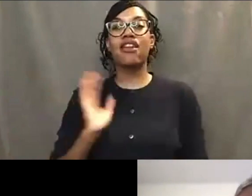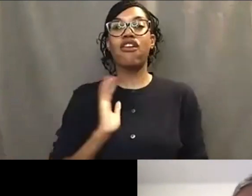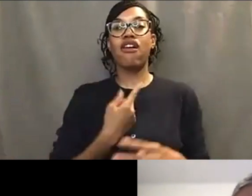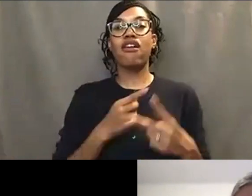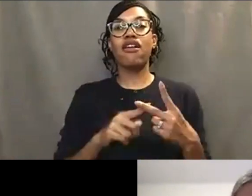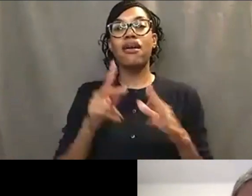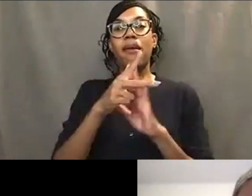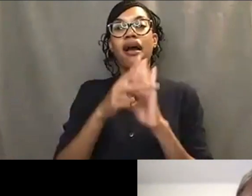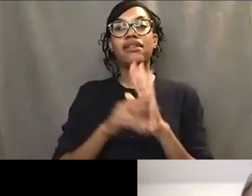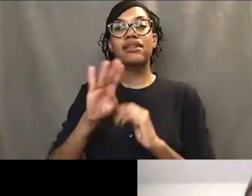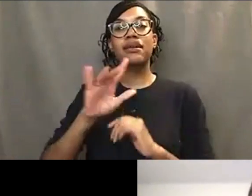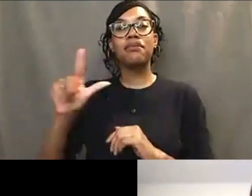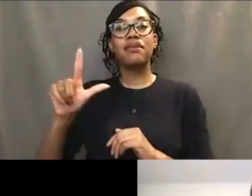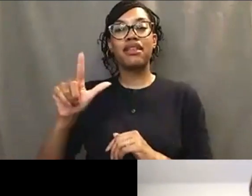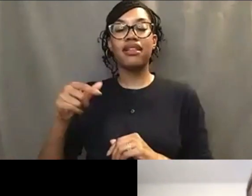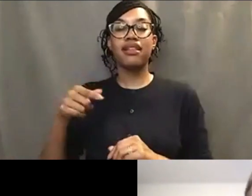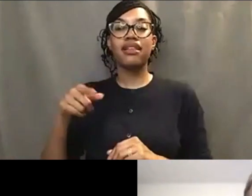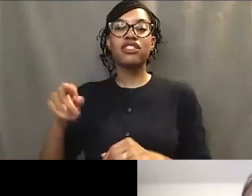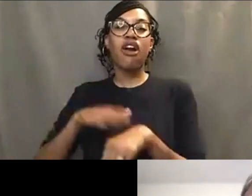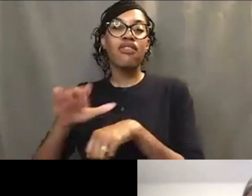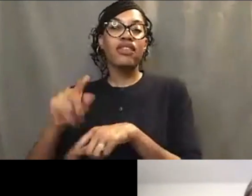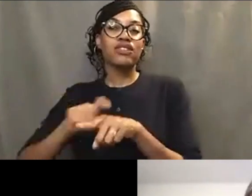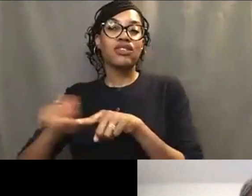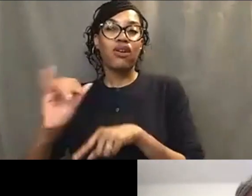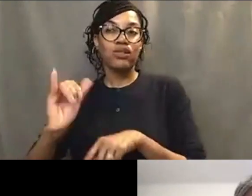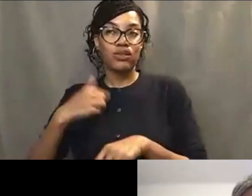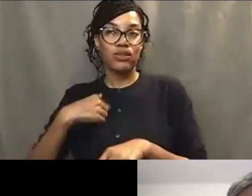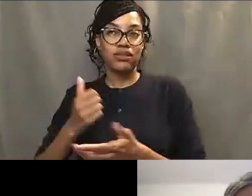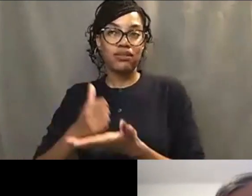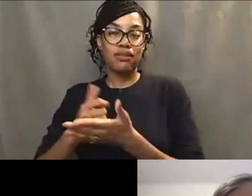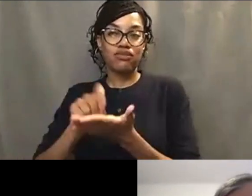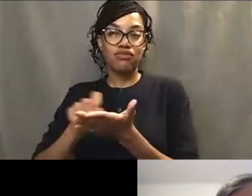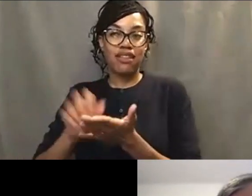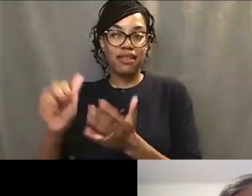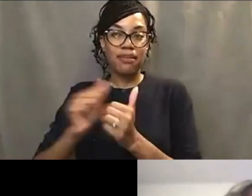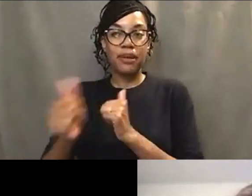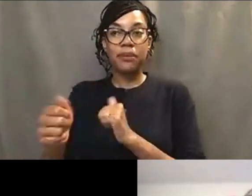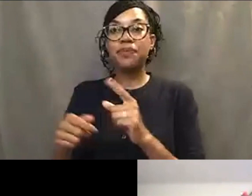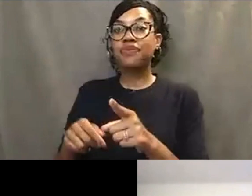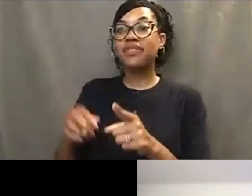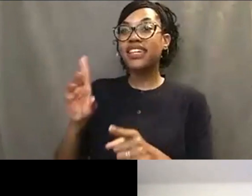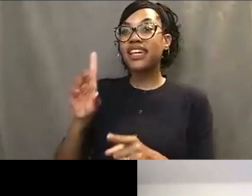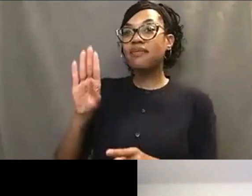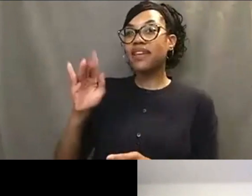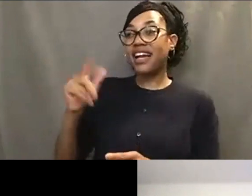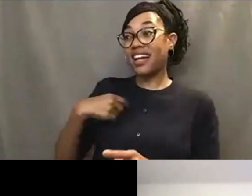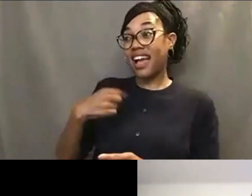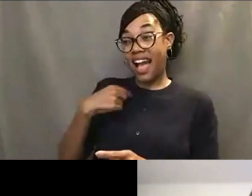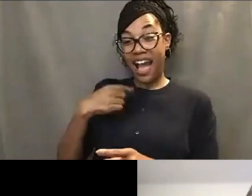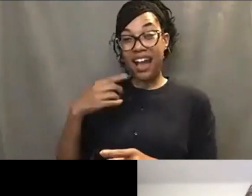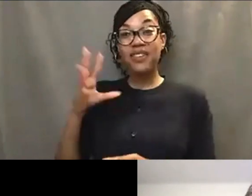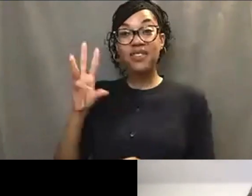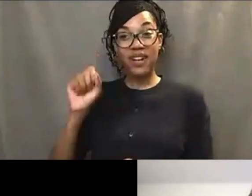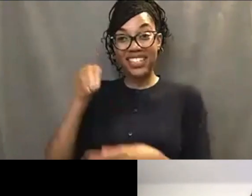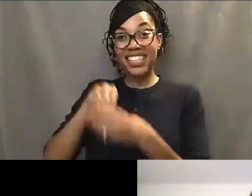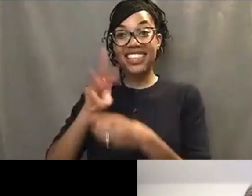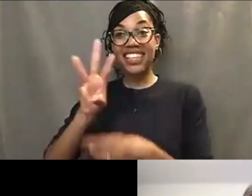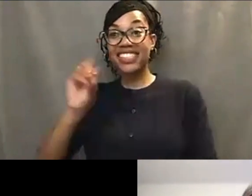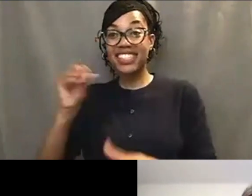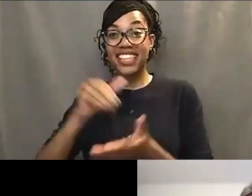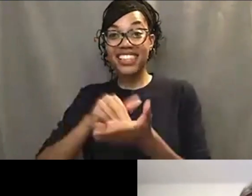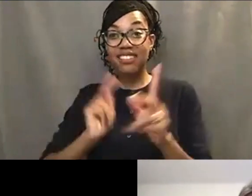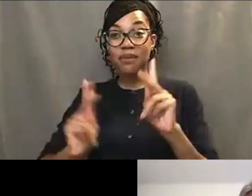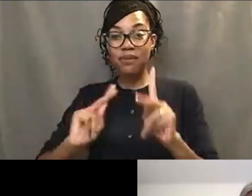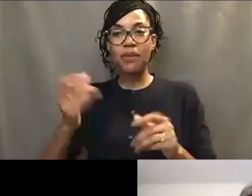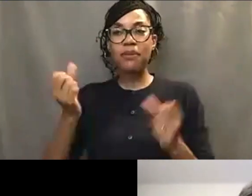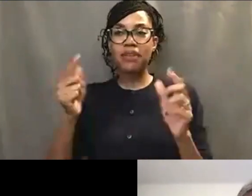Thank you so much, Esperanza. I also was one of the 50,000 or 60,000 friends. I know so many of us on this